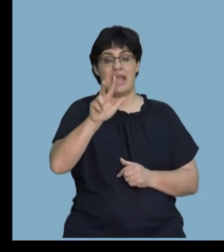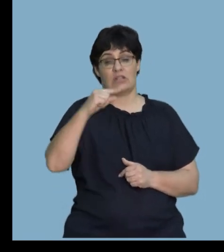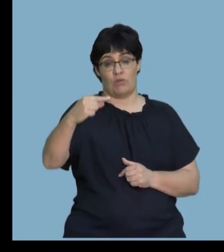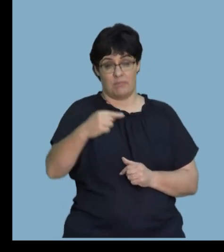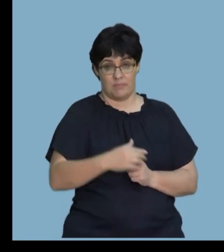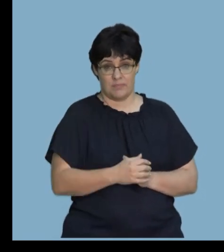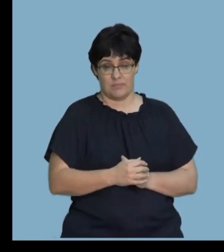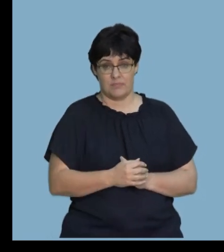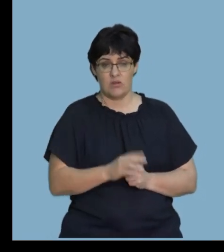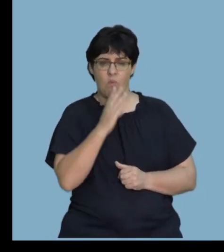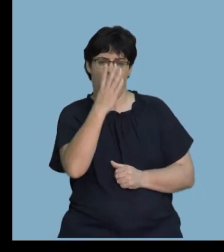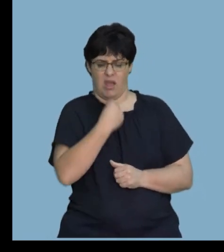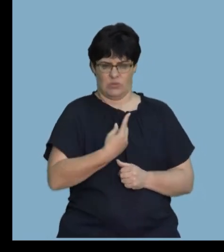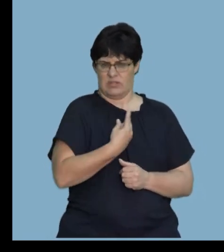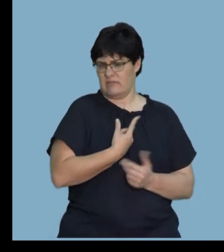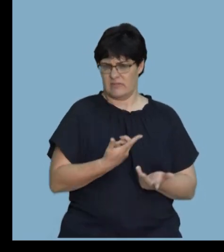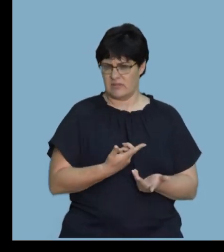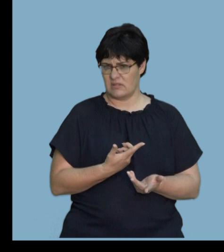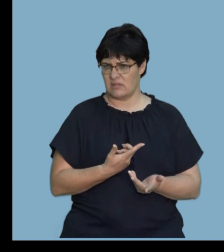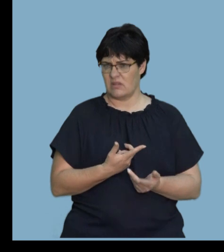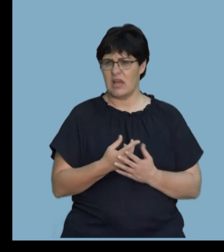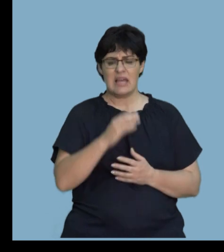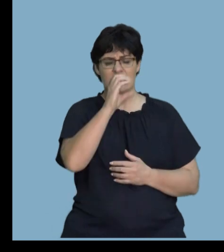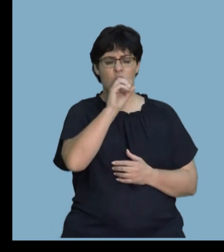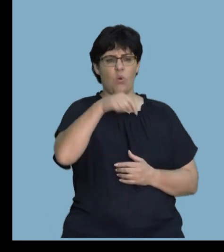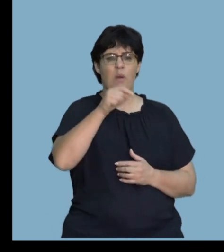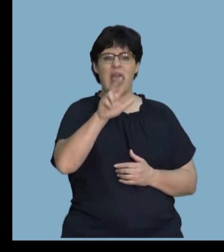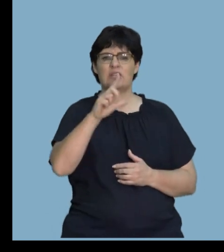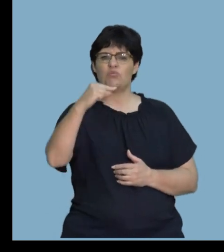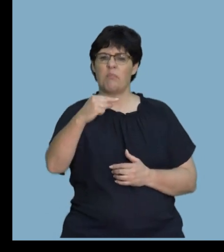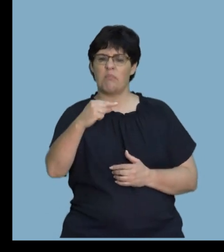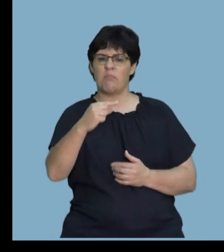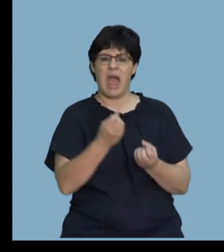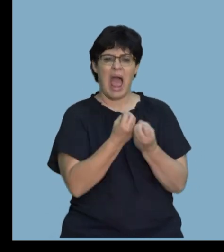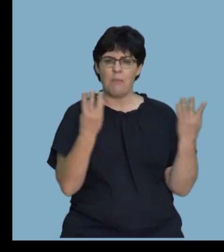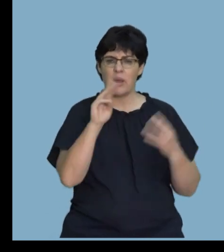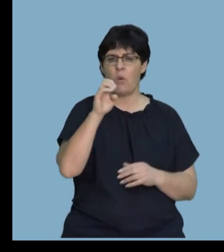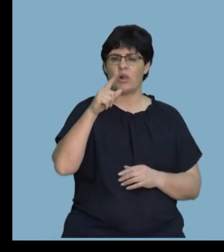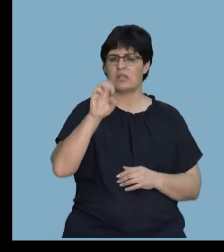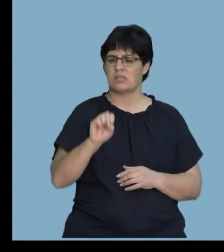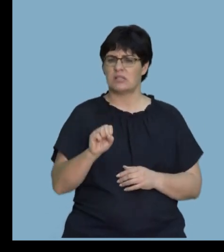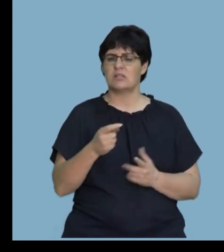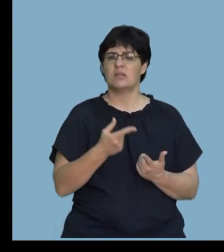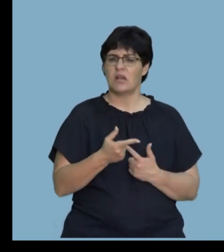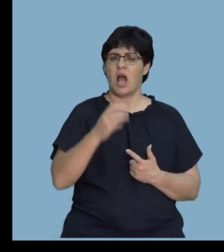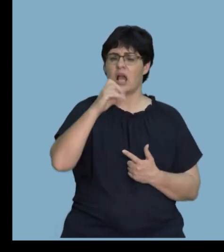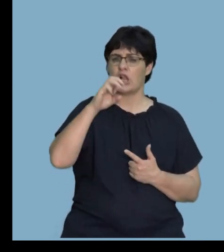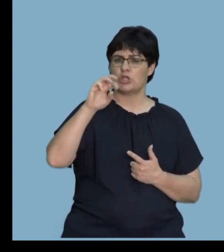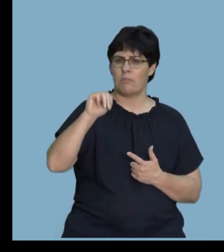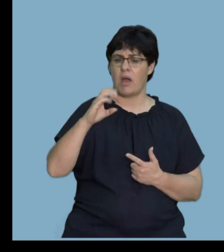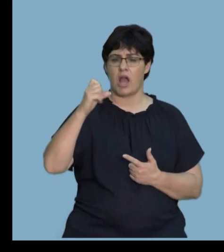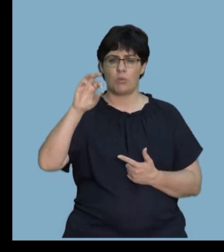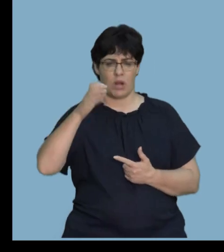ask ourselves, in this 0.8 grams, how many moles of calcium carbonate are present, okay?